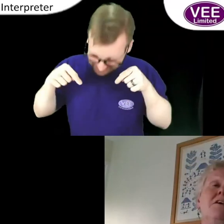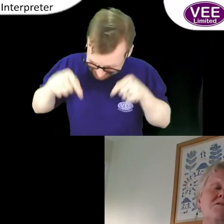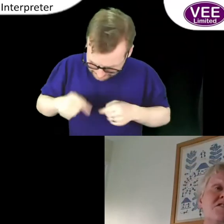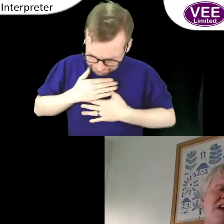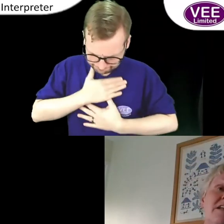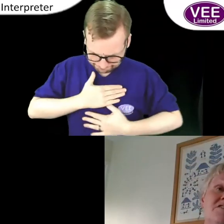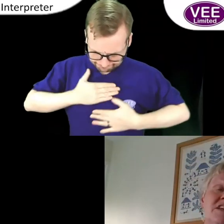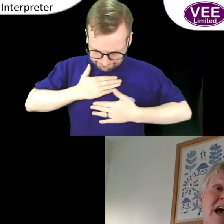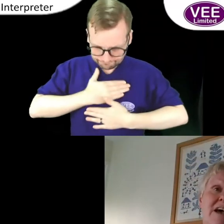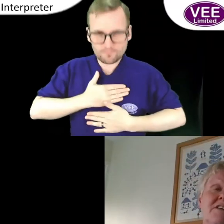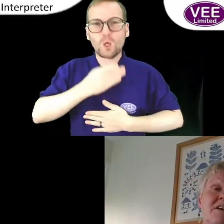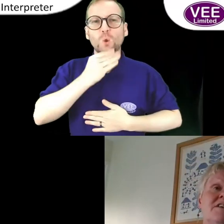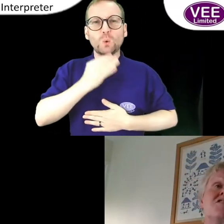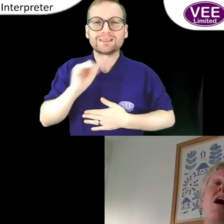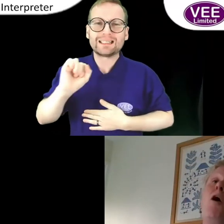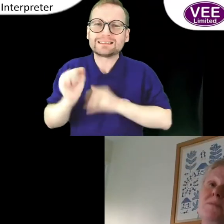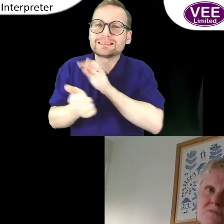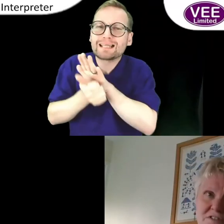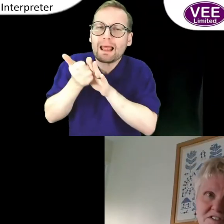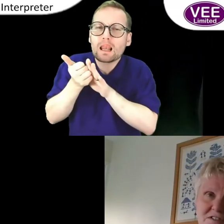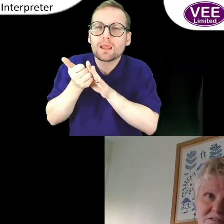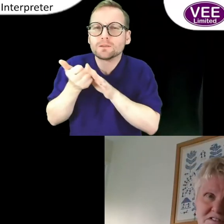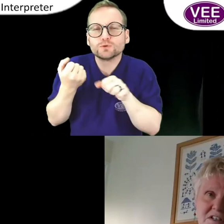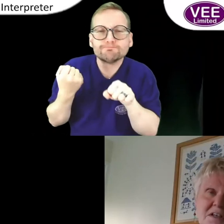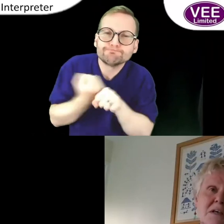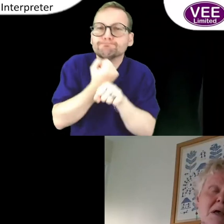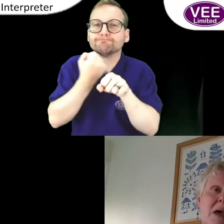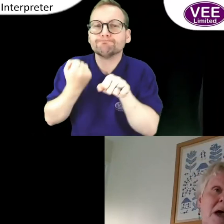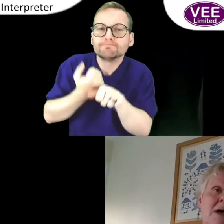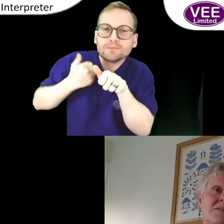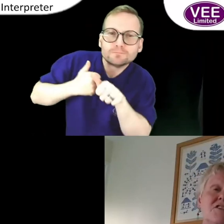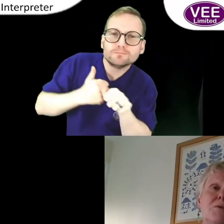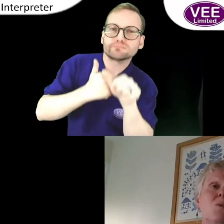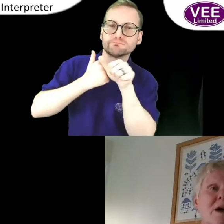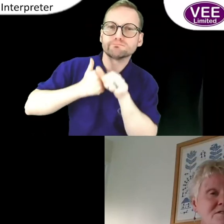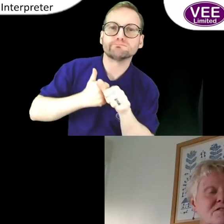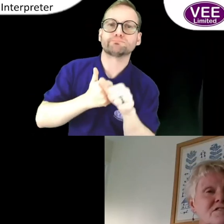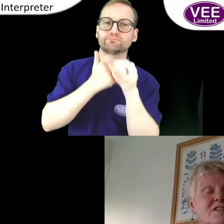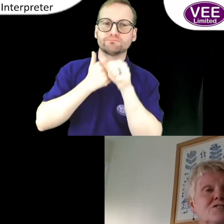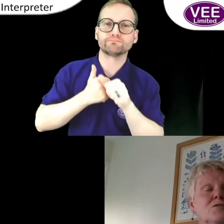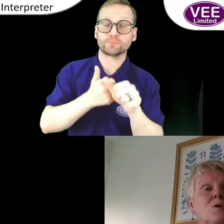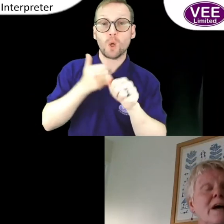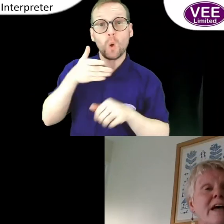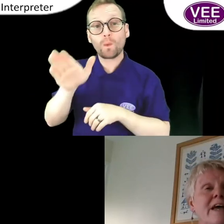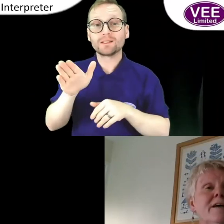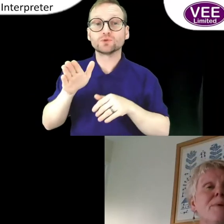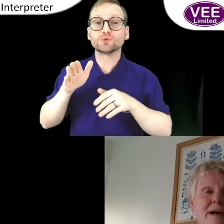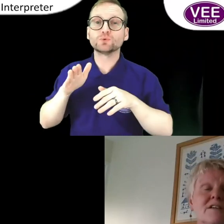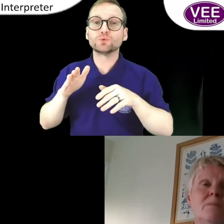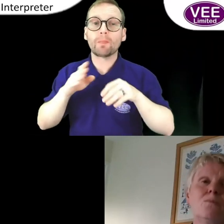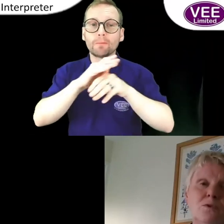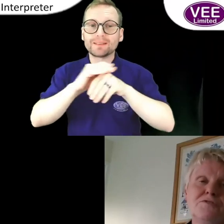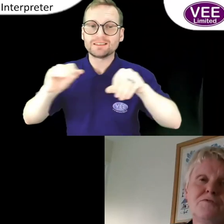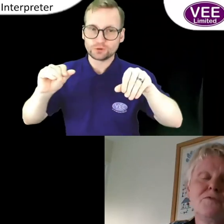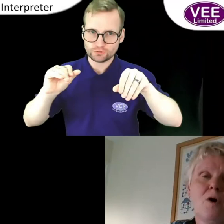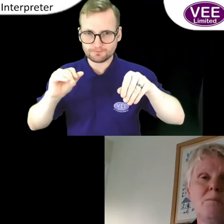he used the talent he had, his carpentry skills. And he went to the seashore, he picked